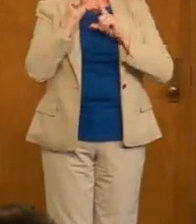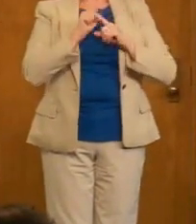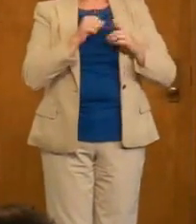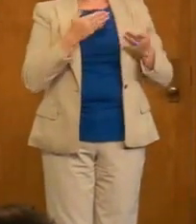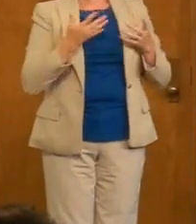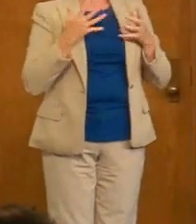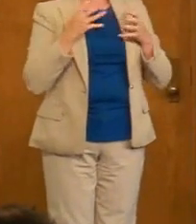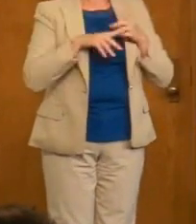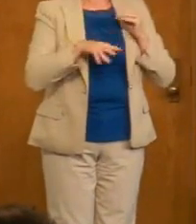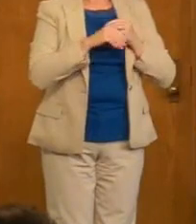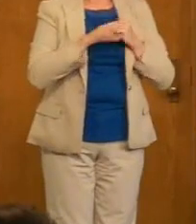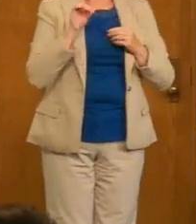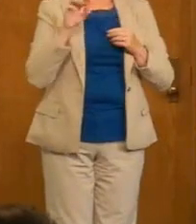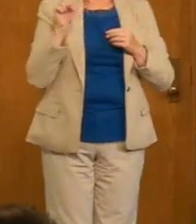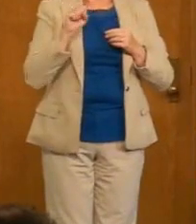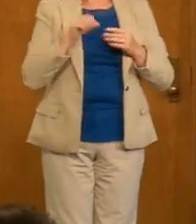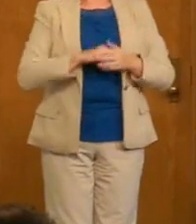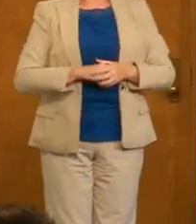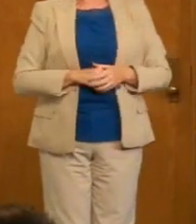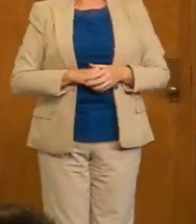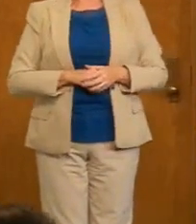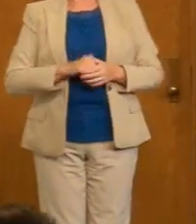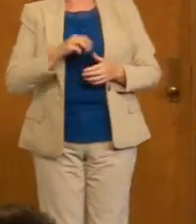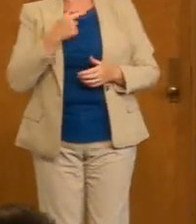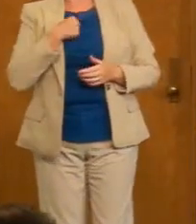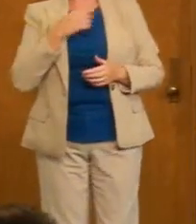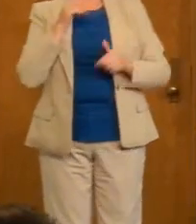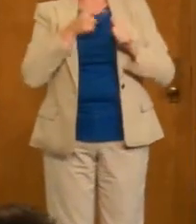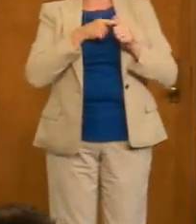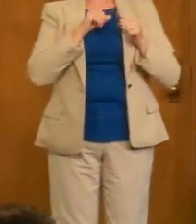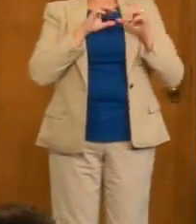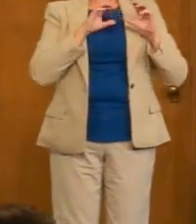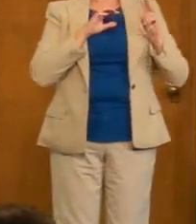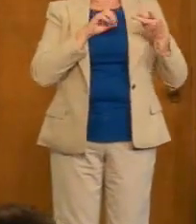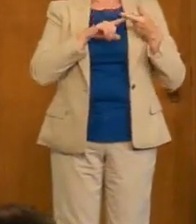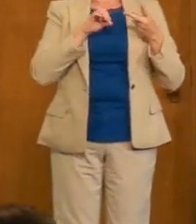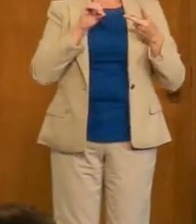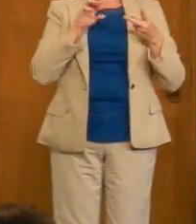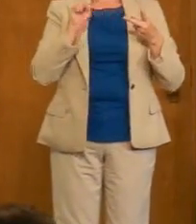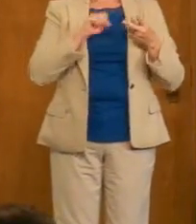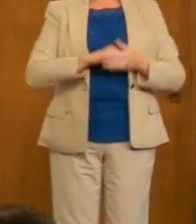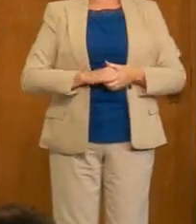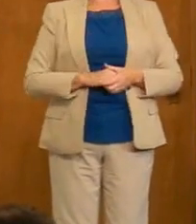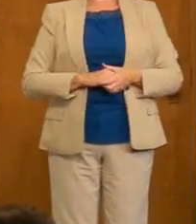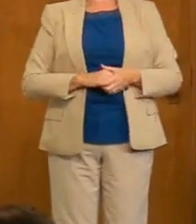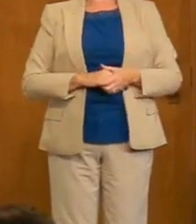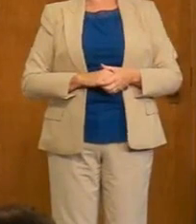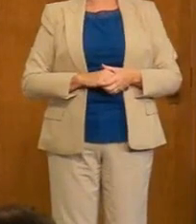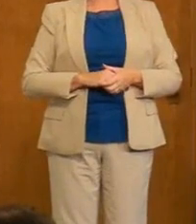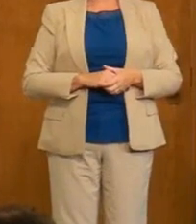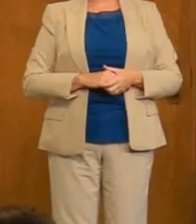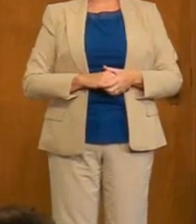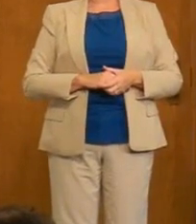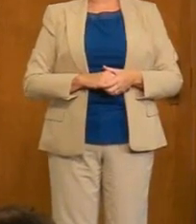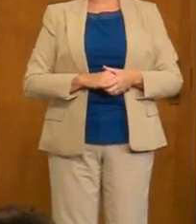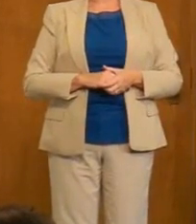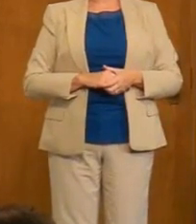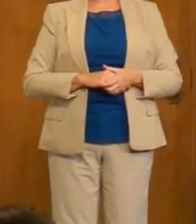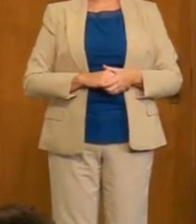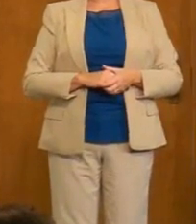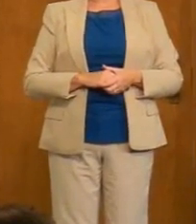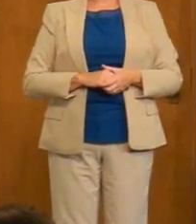getting vaccinated. Do it for yourself. Do it to ensure that your children have a normal school year. And the same goes for school